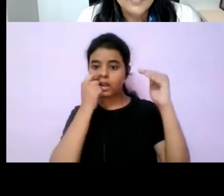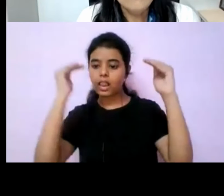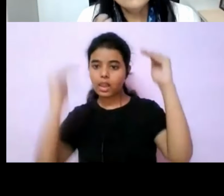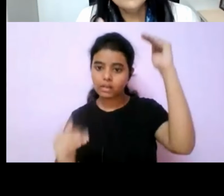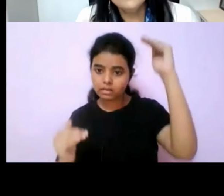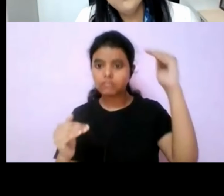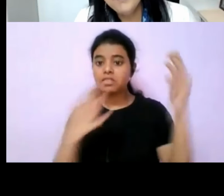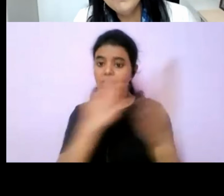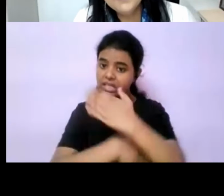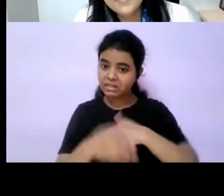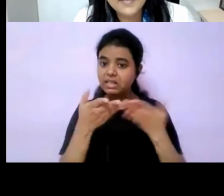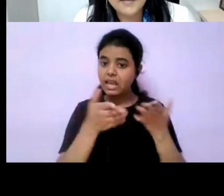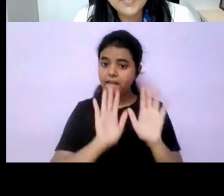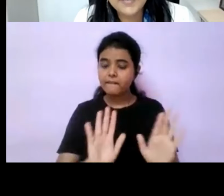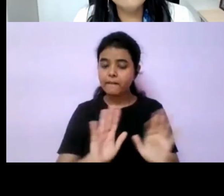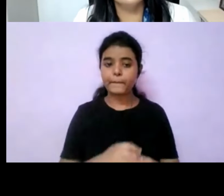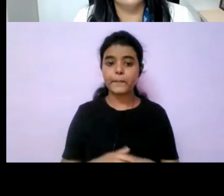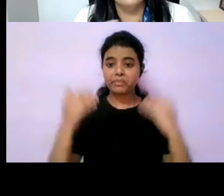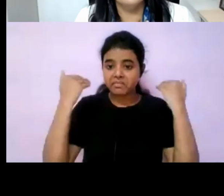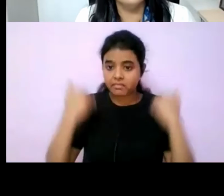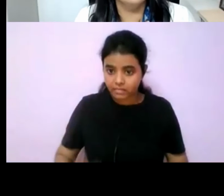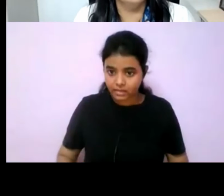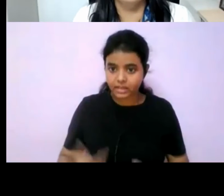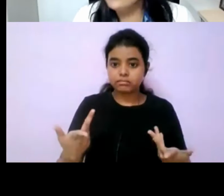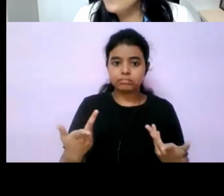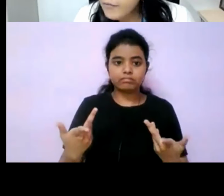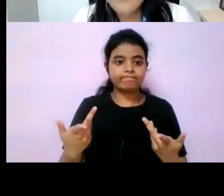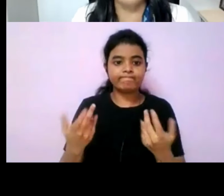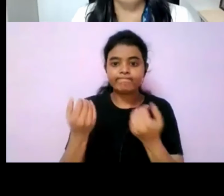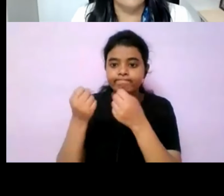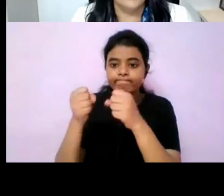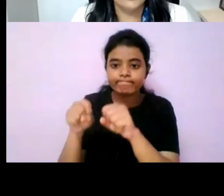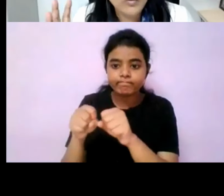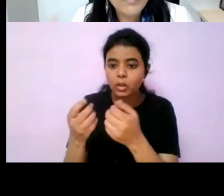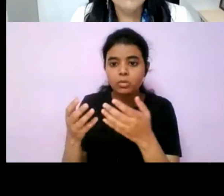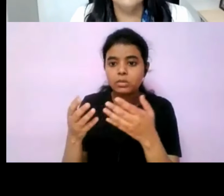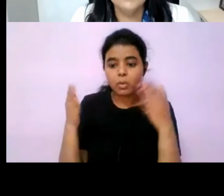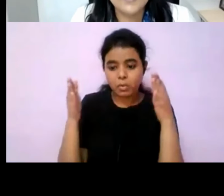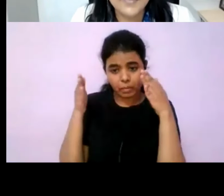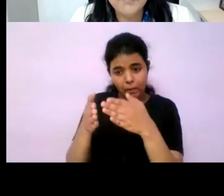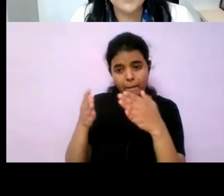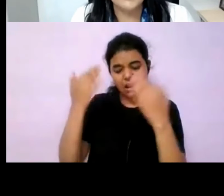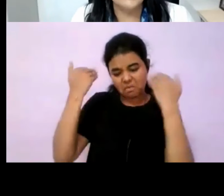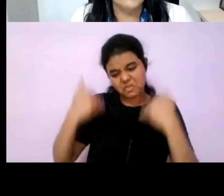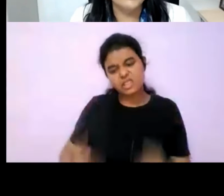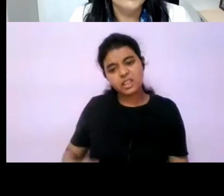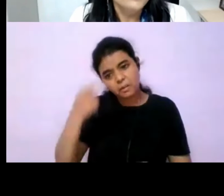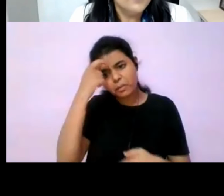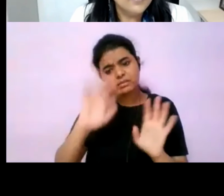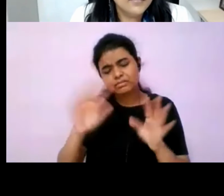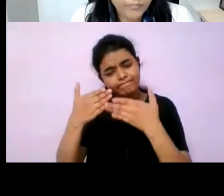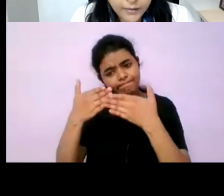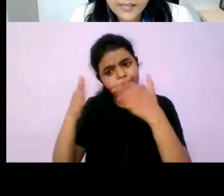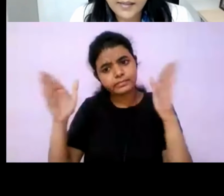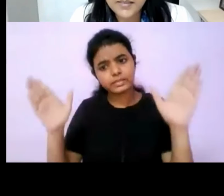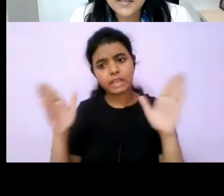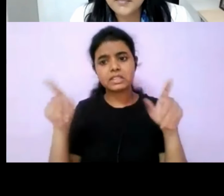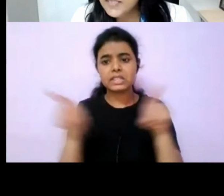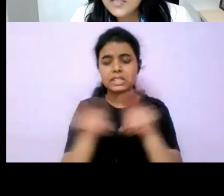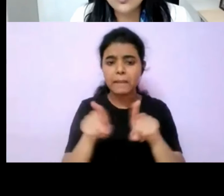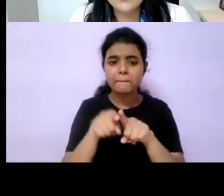session, physical impairments themselves have a broad range. So even within the same category, with the